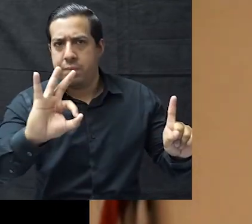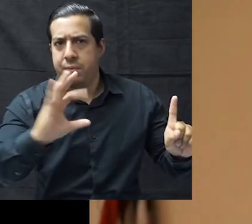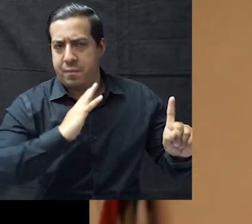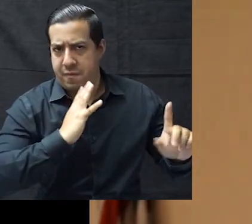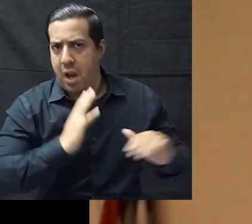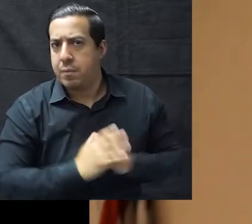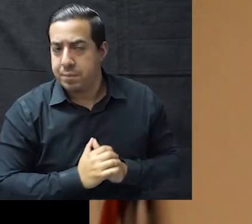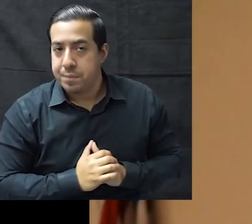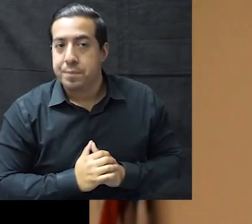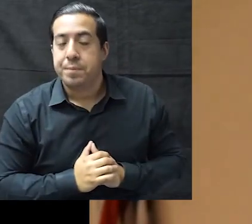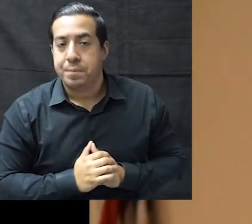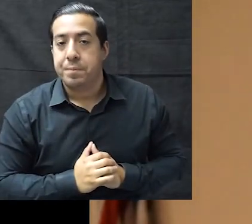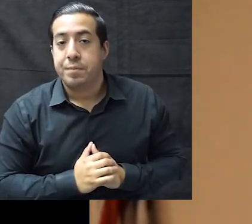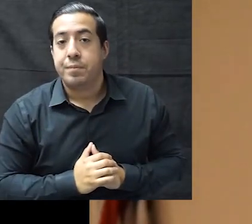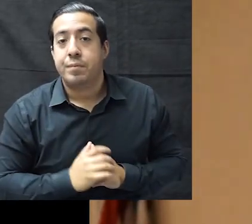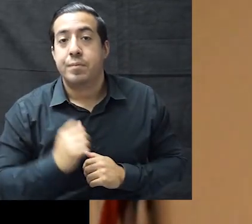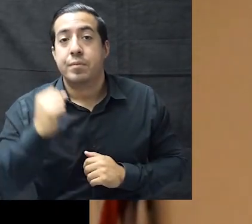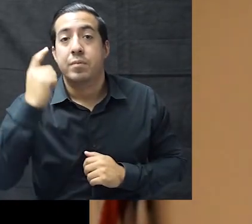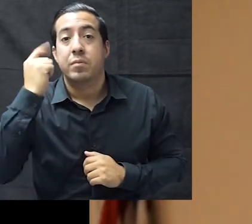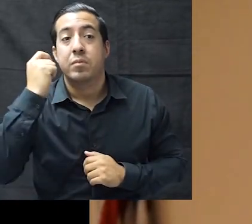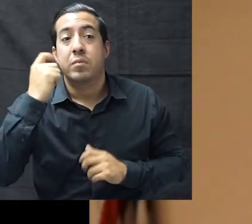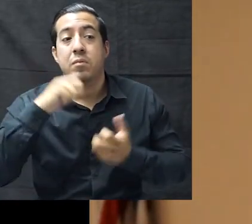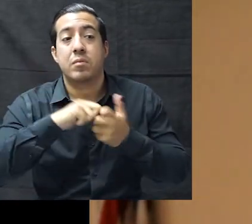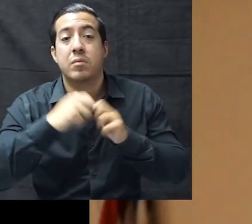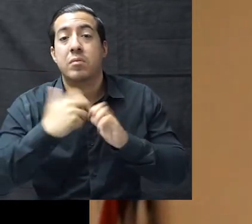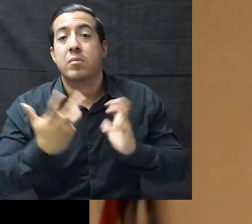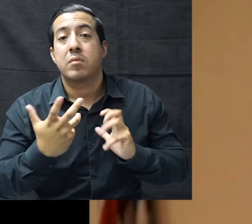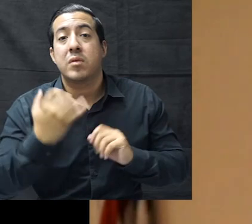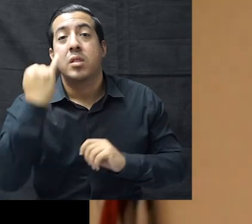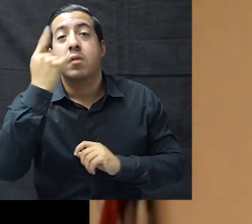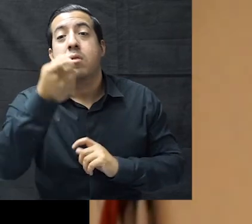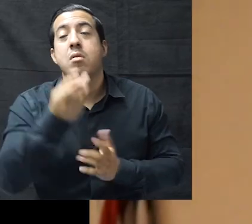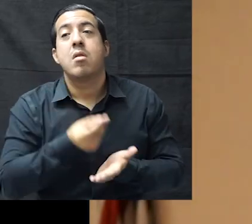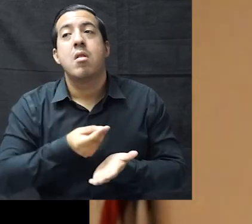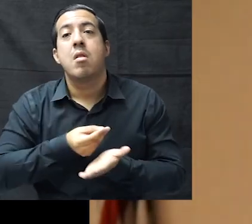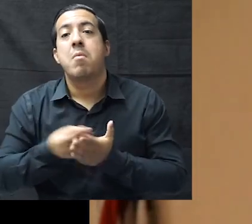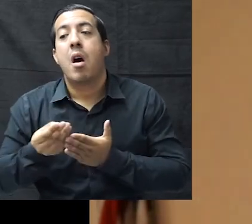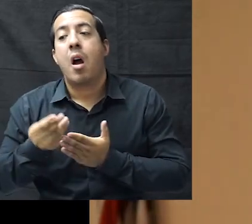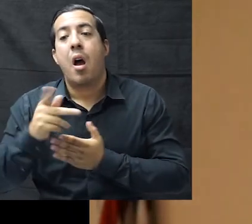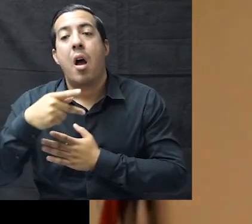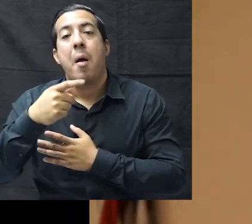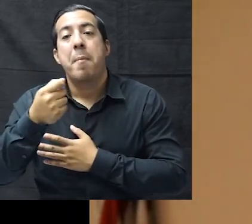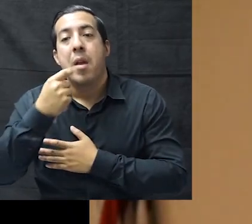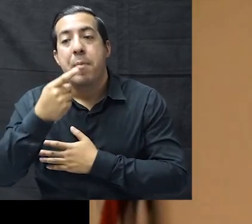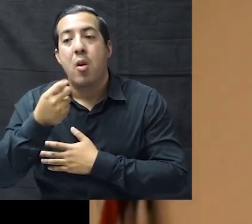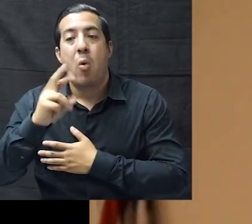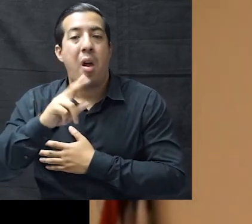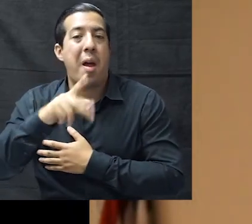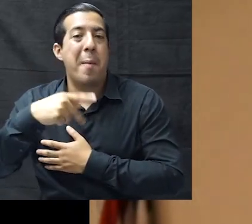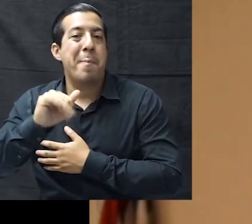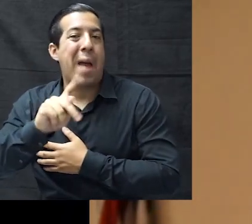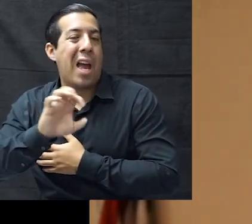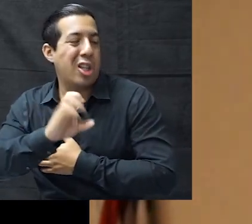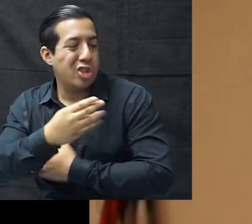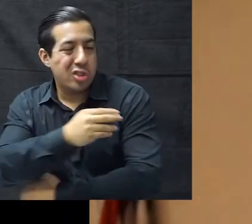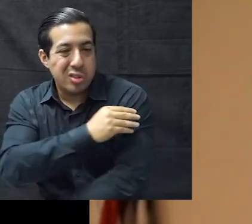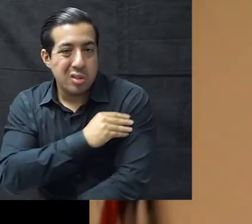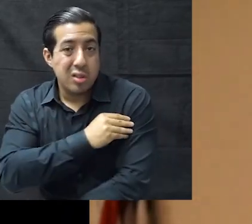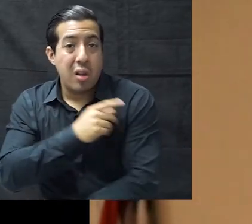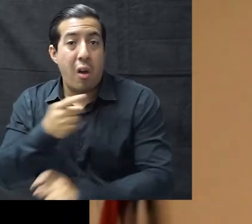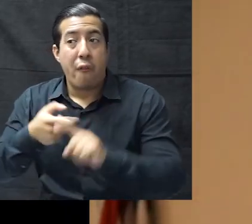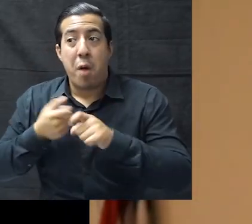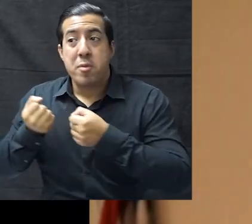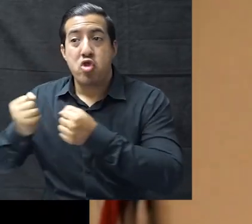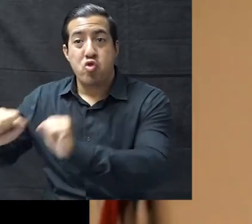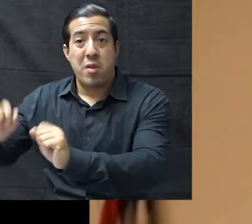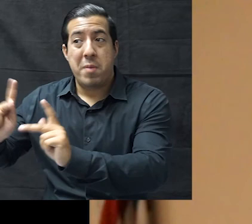fine. The problem that arises is if you're buying these pills or patches or any of these other things